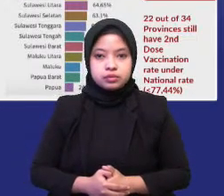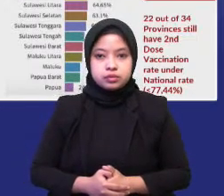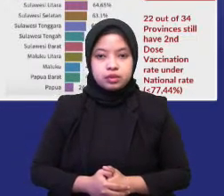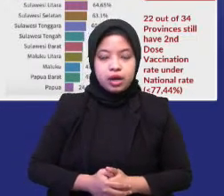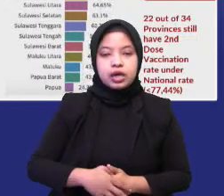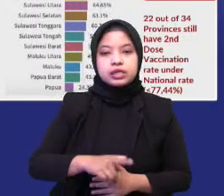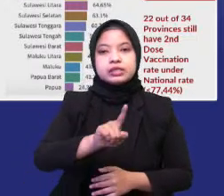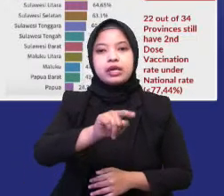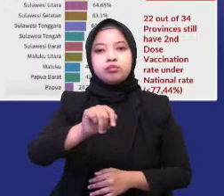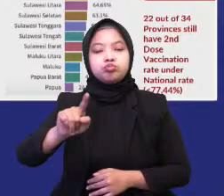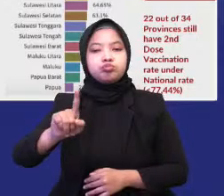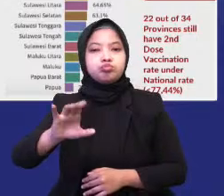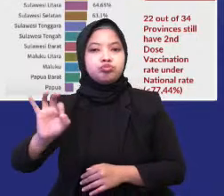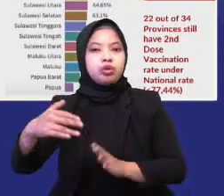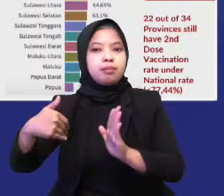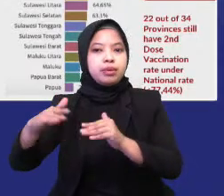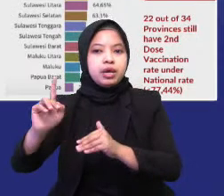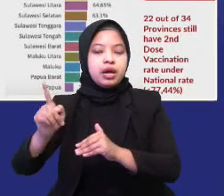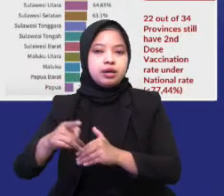100,000 people.